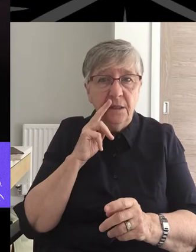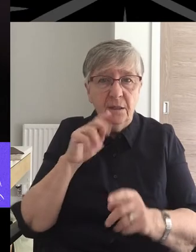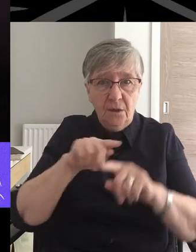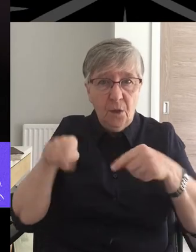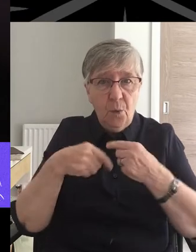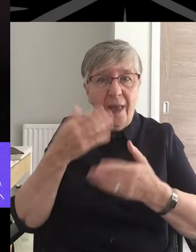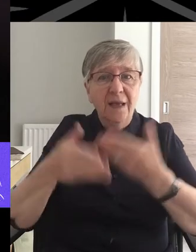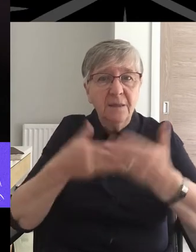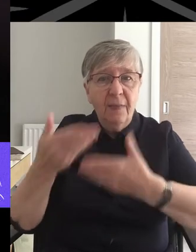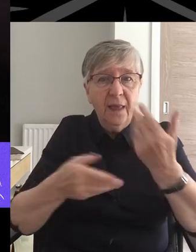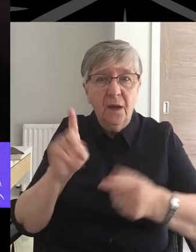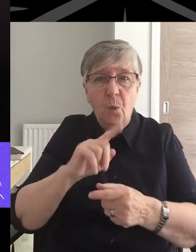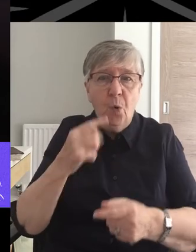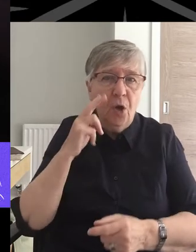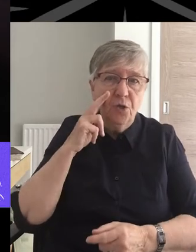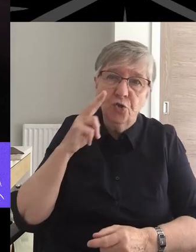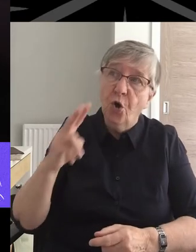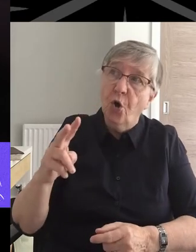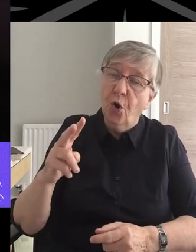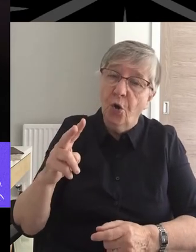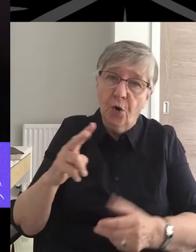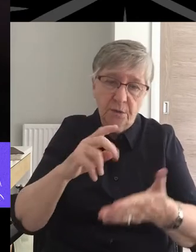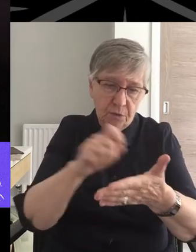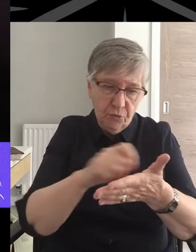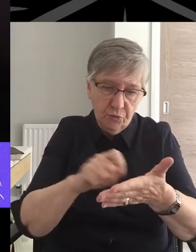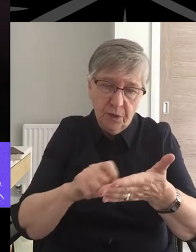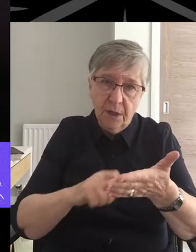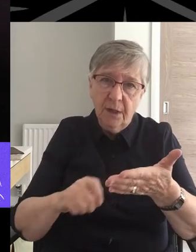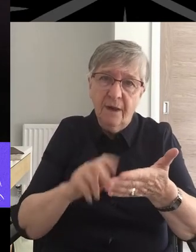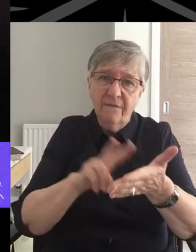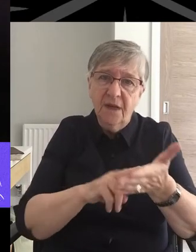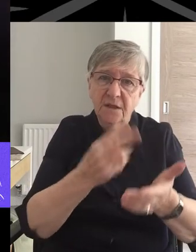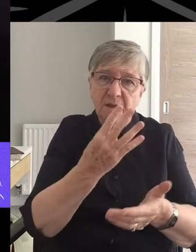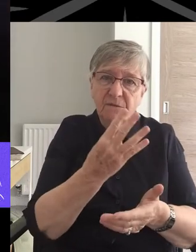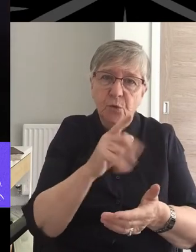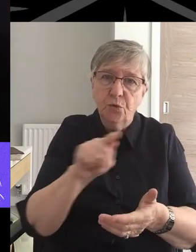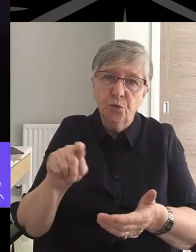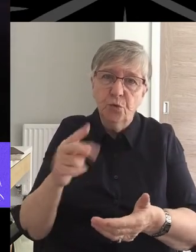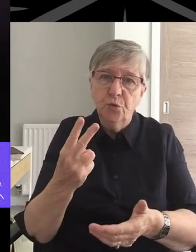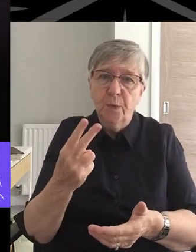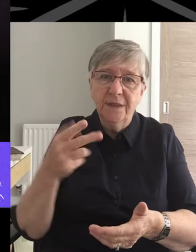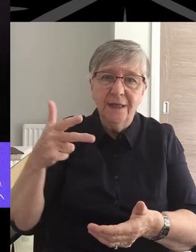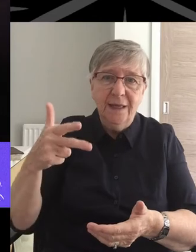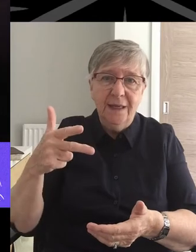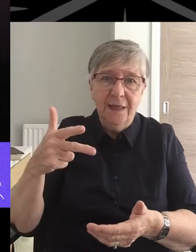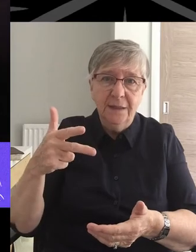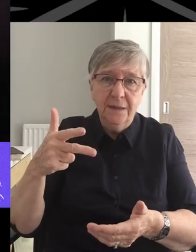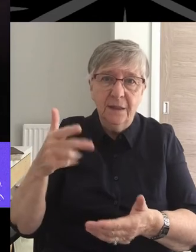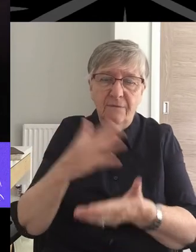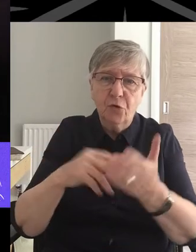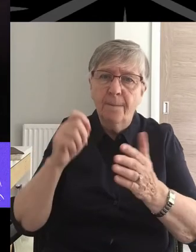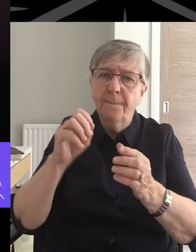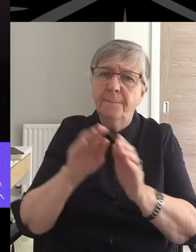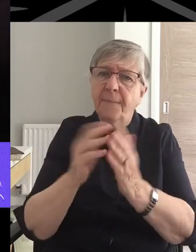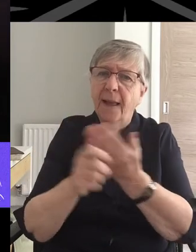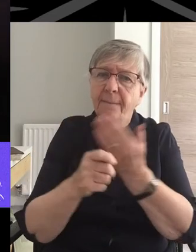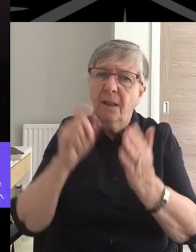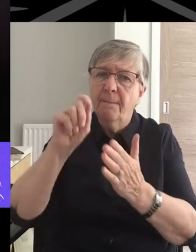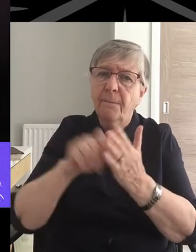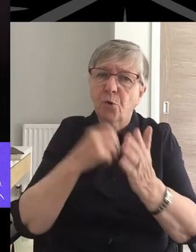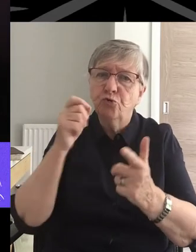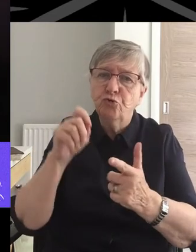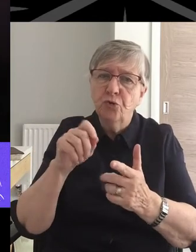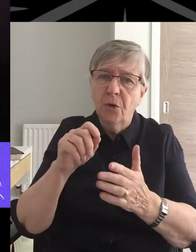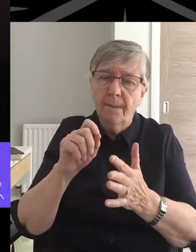what Ezekiel saw, which is recorded in verses 4 to 28. It's from the Bible Project, and they have a lot of good and